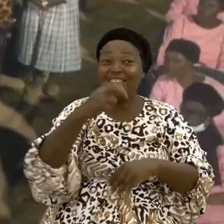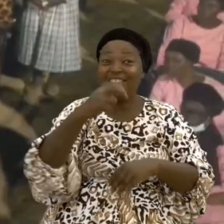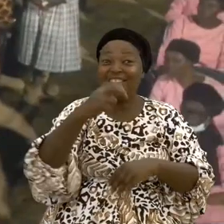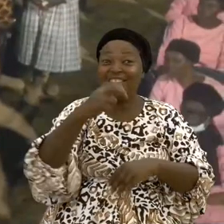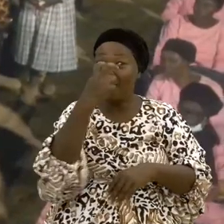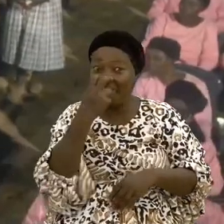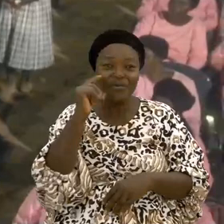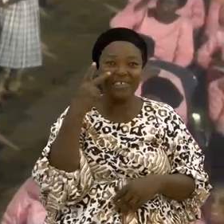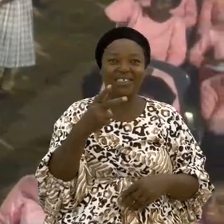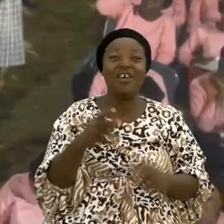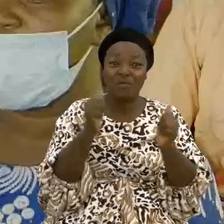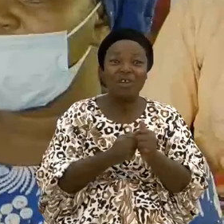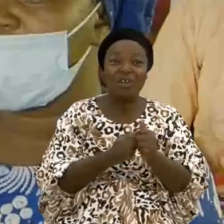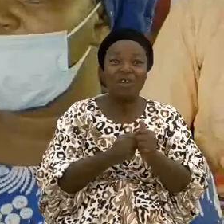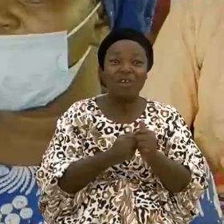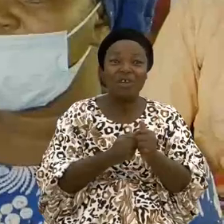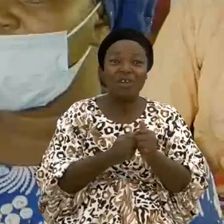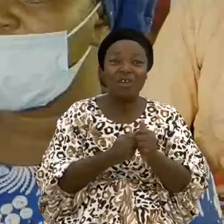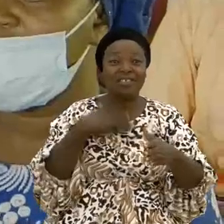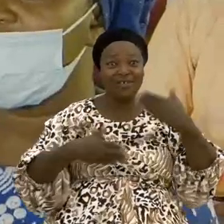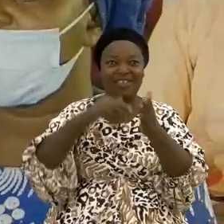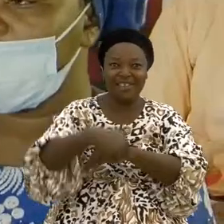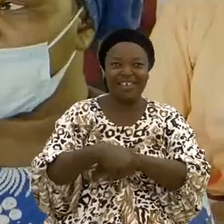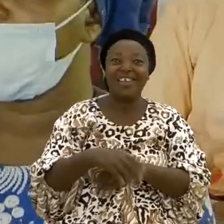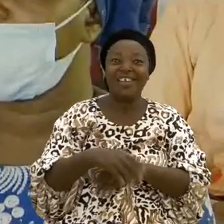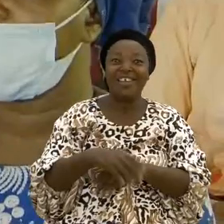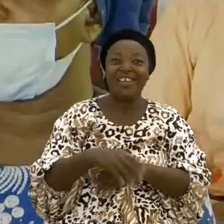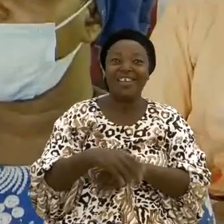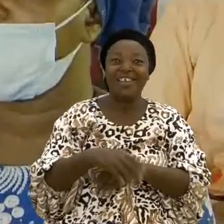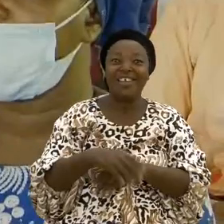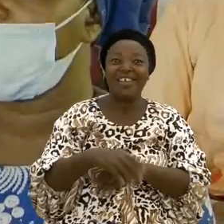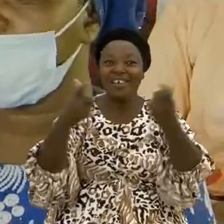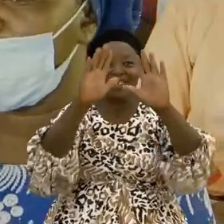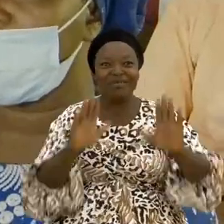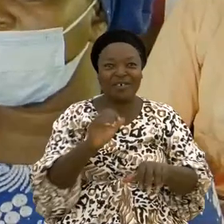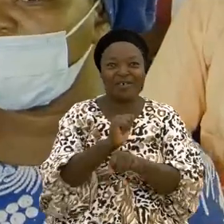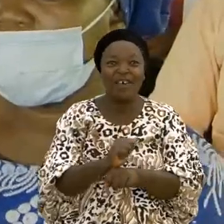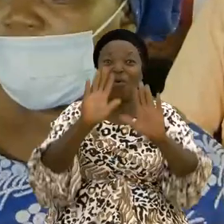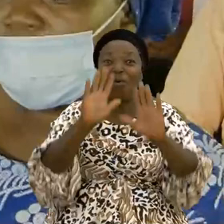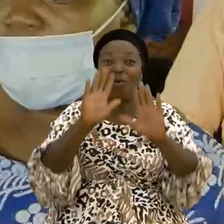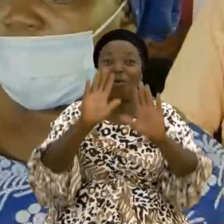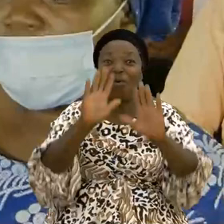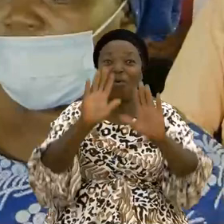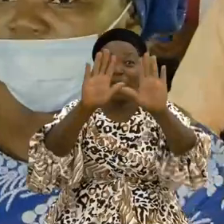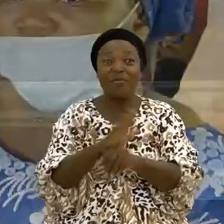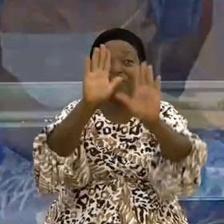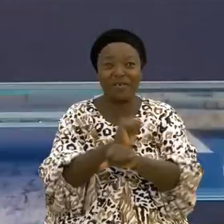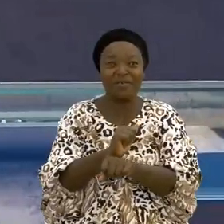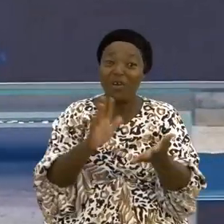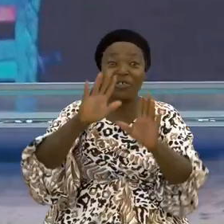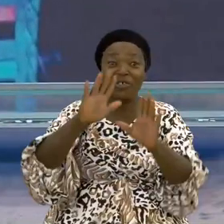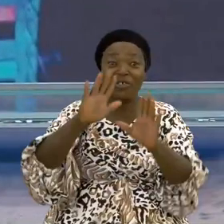will see with joy tonight. Great miracle. Wonderful miracle, glorious miracle, gracious